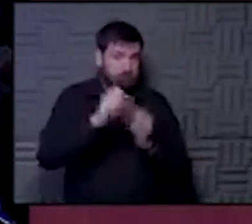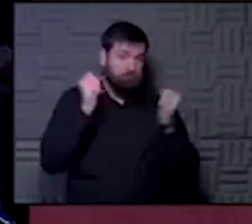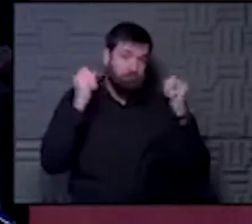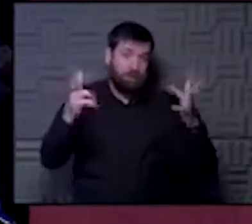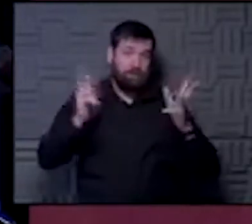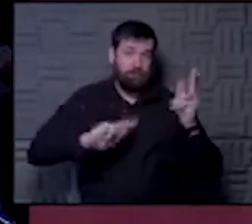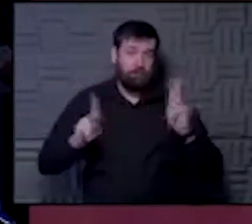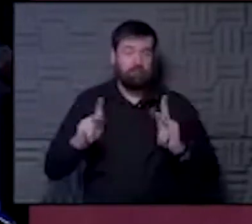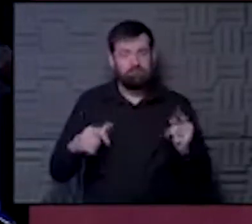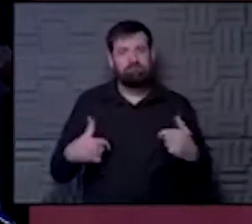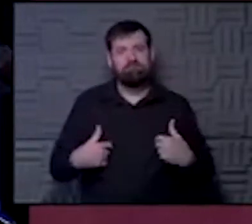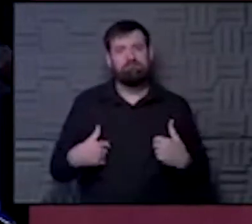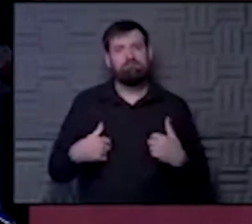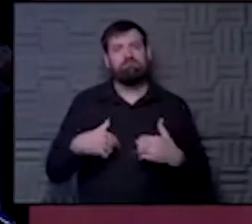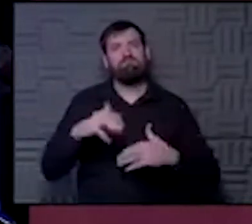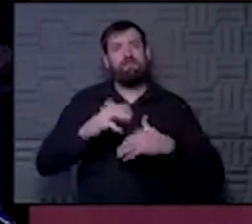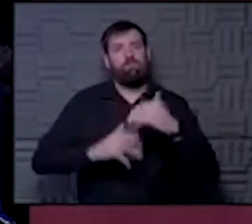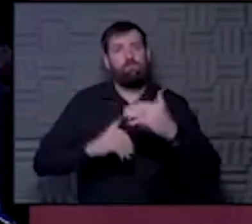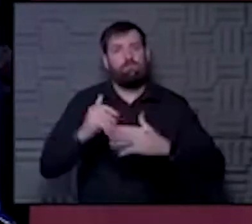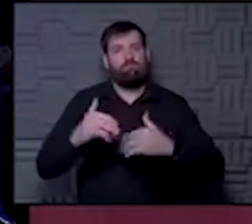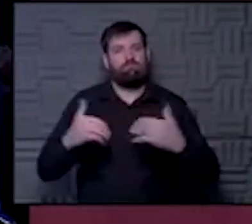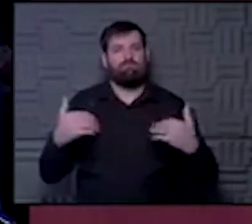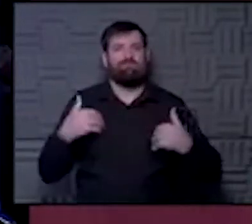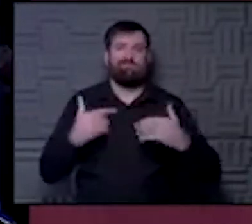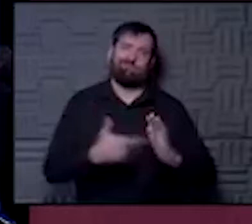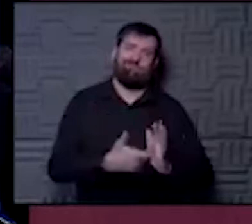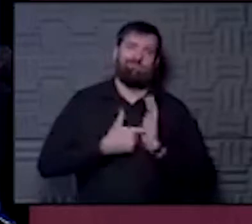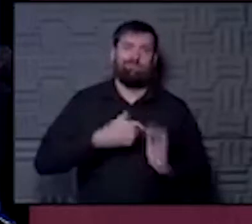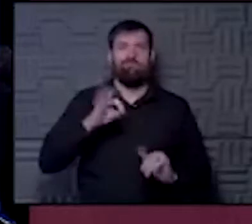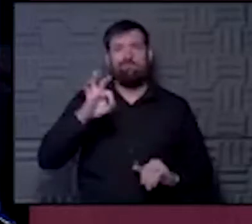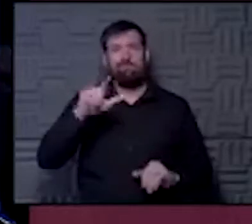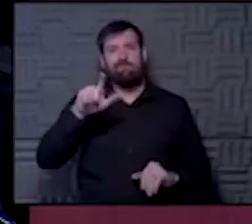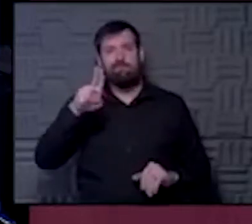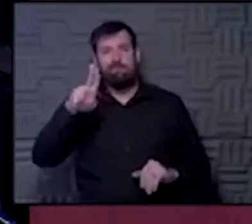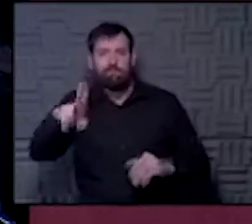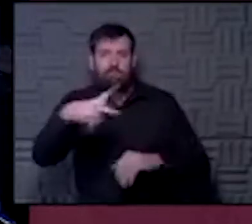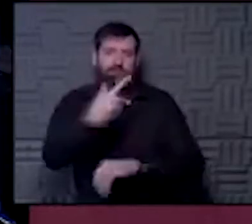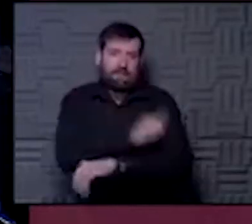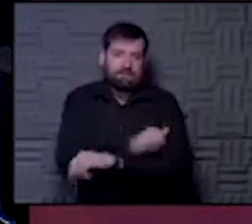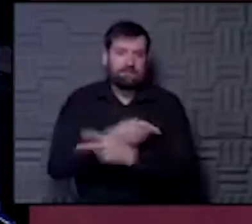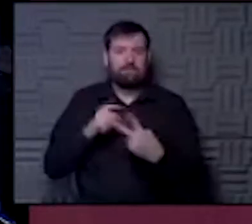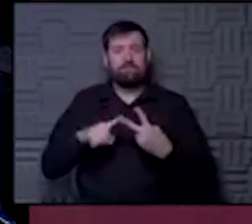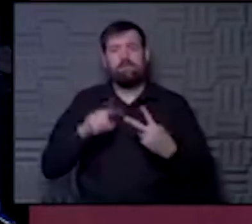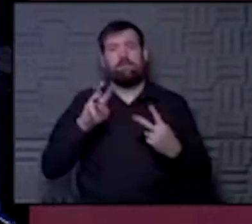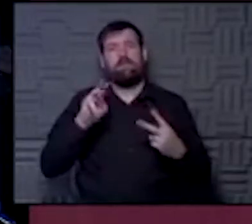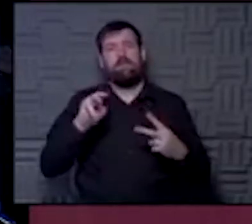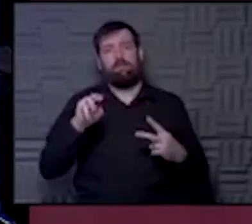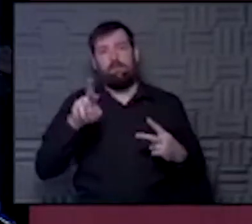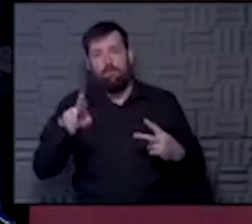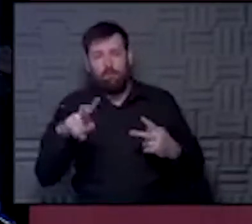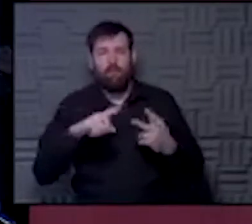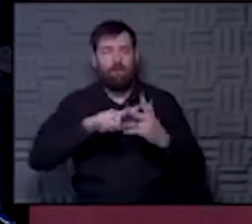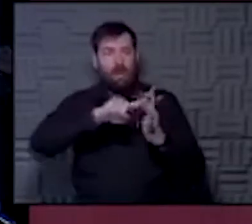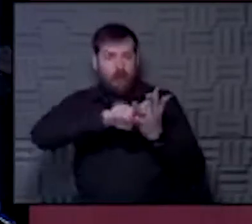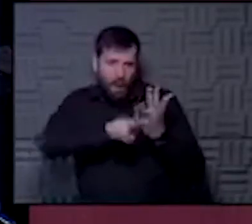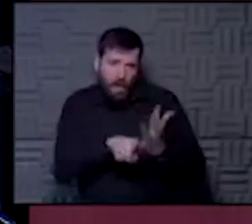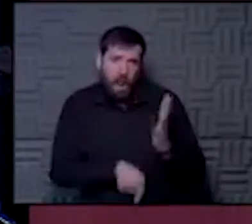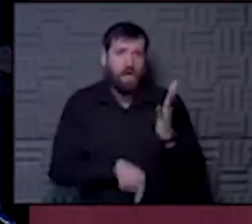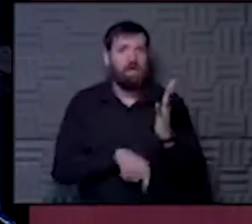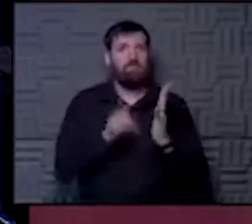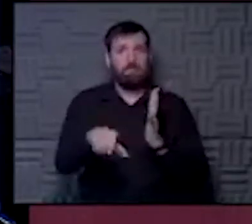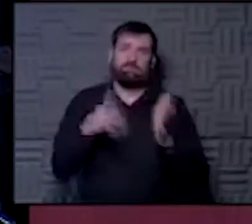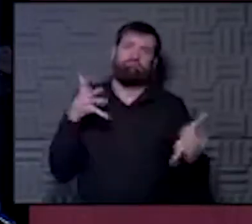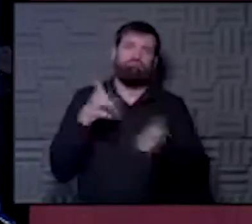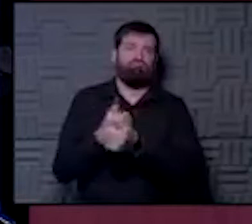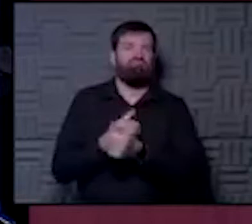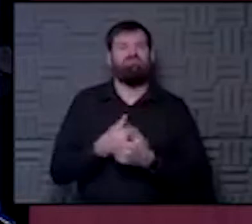level. You know, we're pretty comfortable. We have mandatory influenza vaccination. We have to have our MMR. We have to have all of our shots up to date here. So